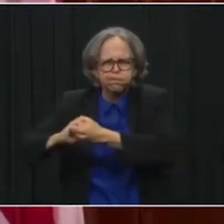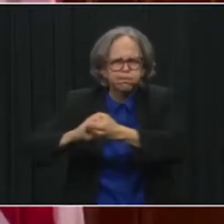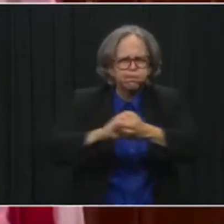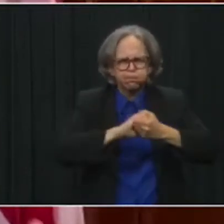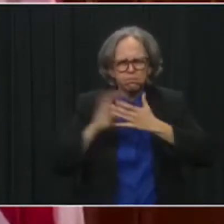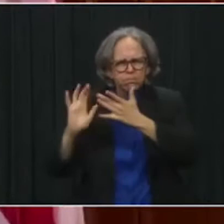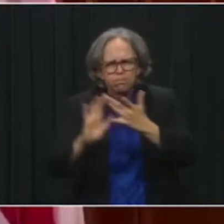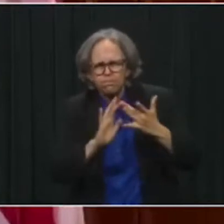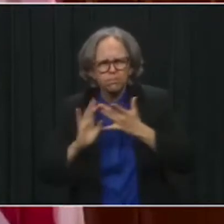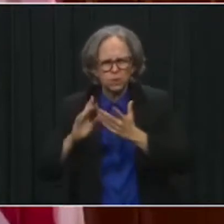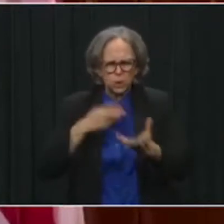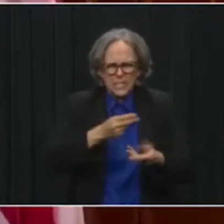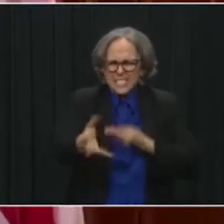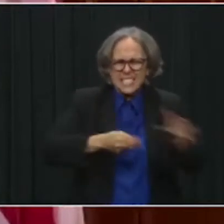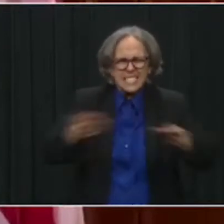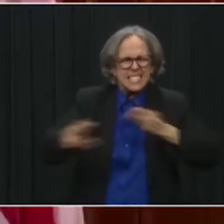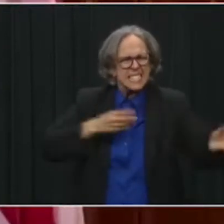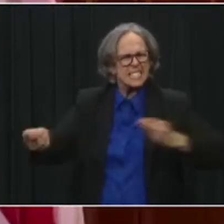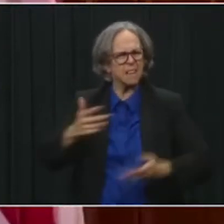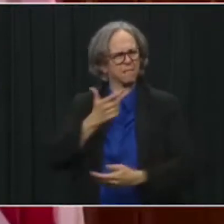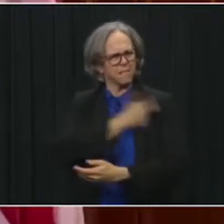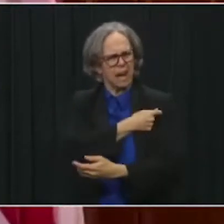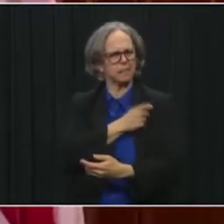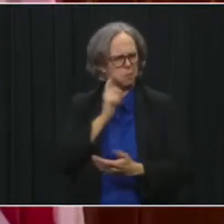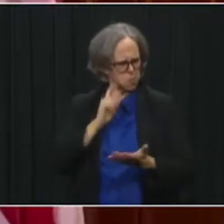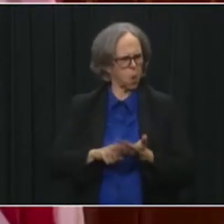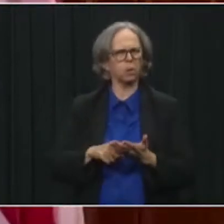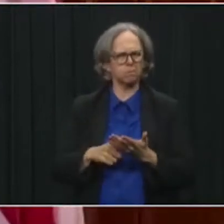the vaccines available to every Ohioan.